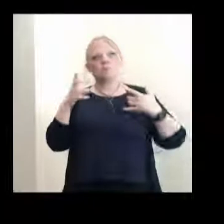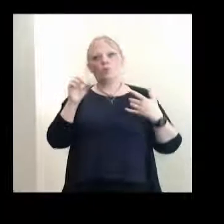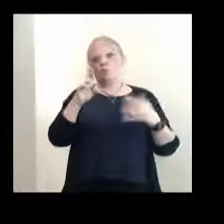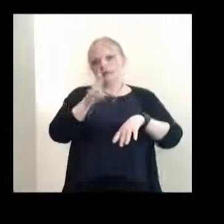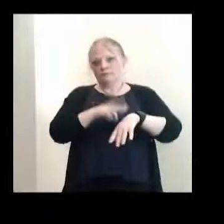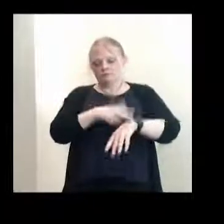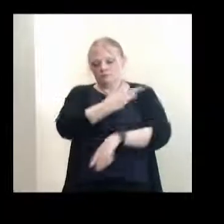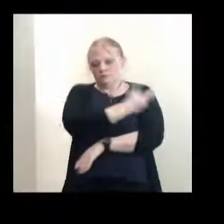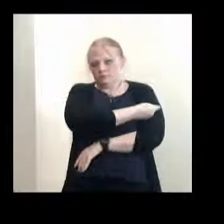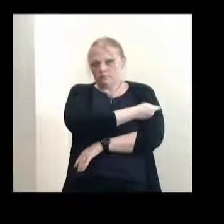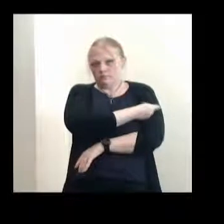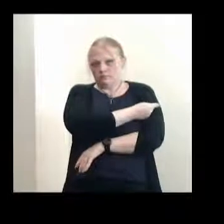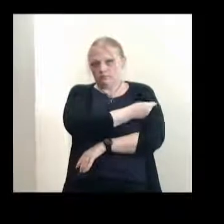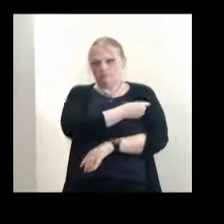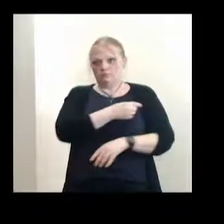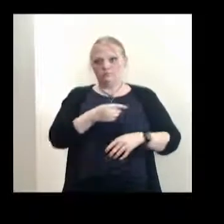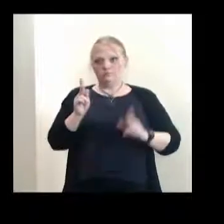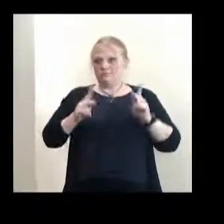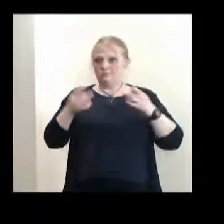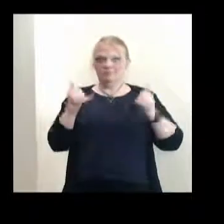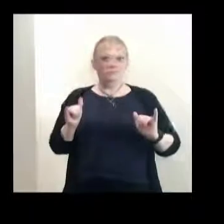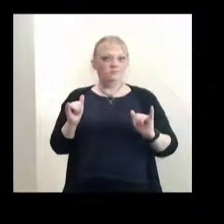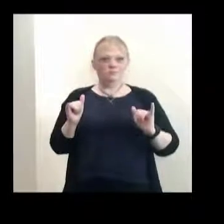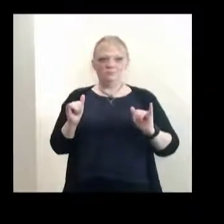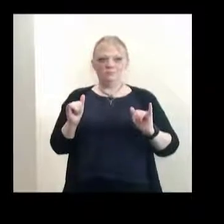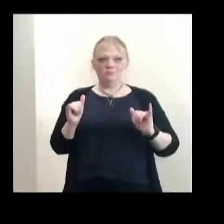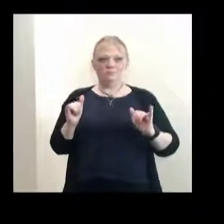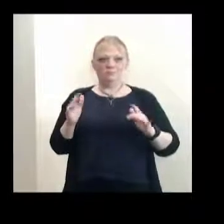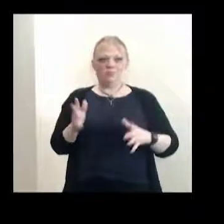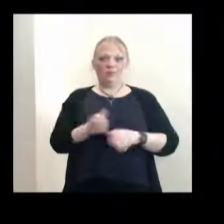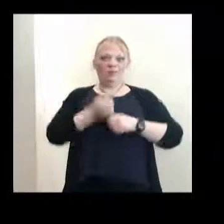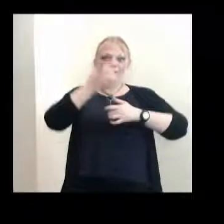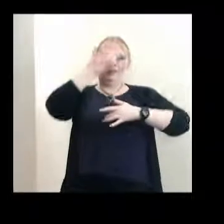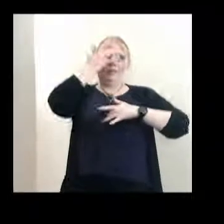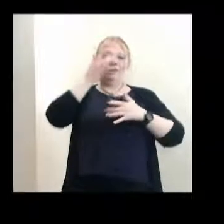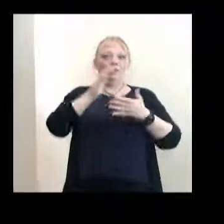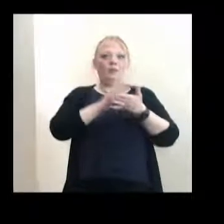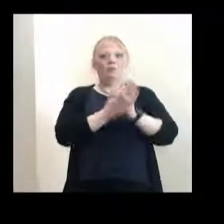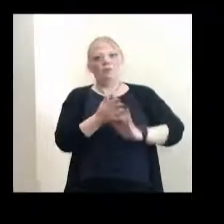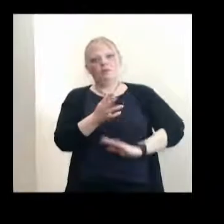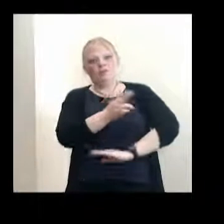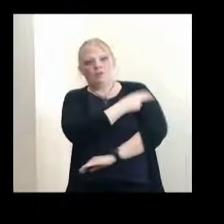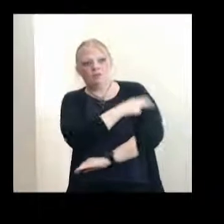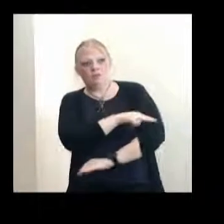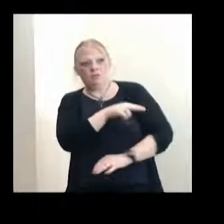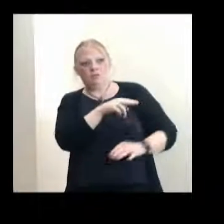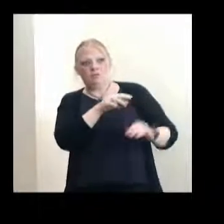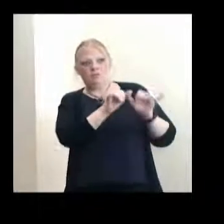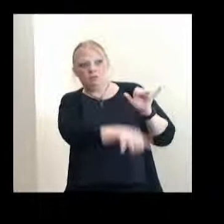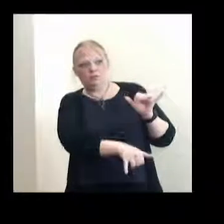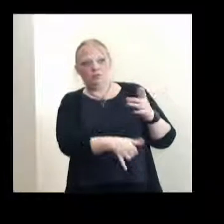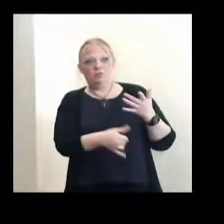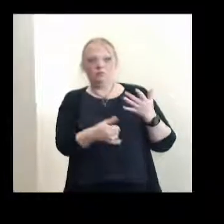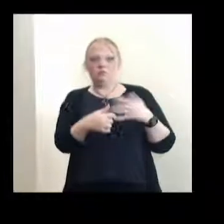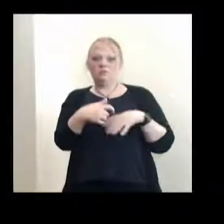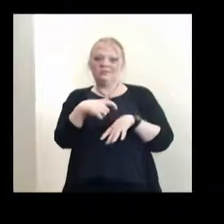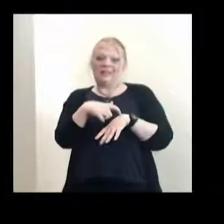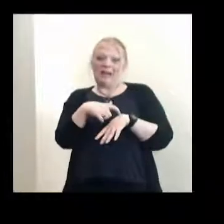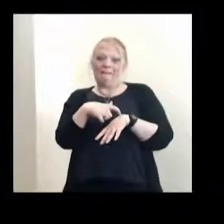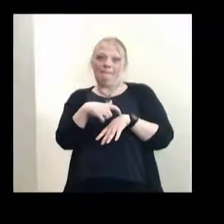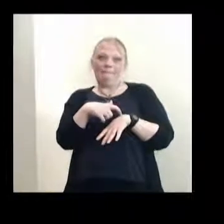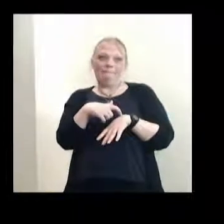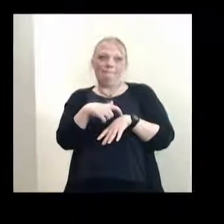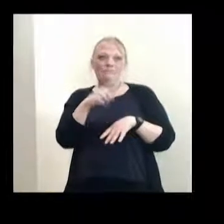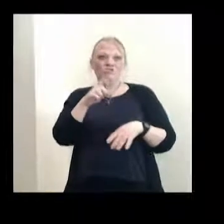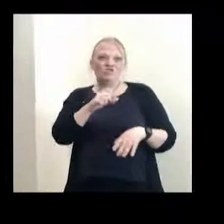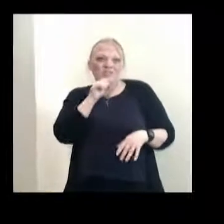course, vaccination, who are catching it, getting sick, and we know being hospitalized and dying. It shouldn't